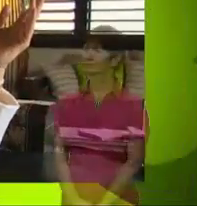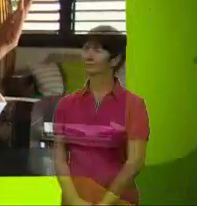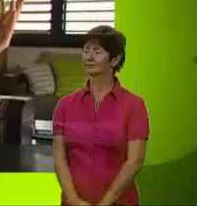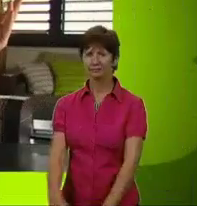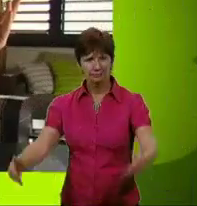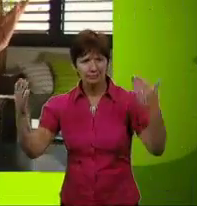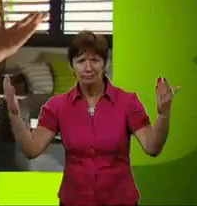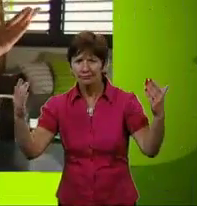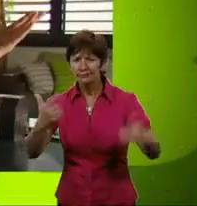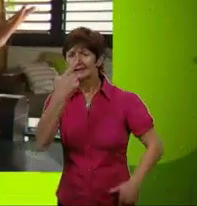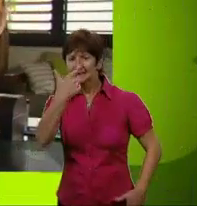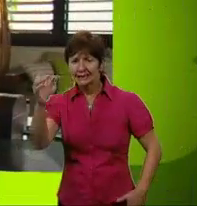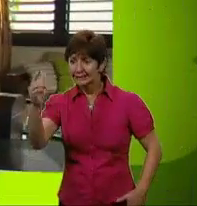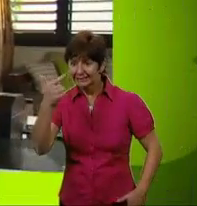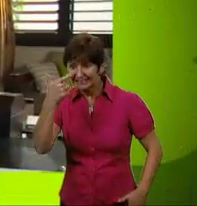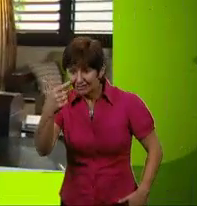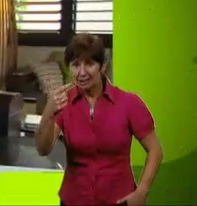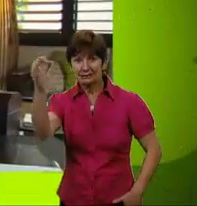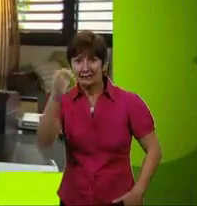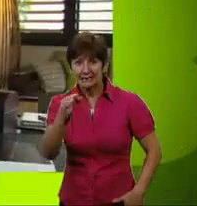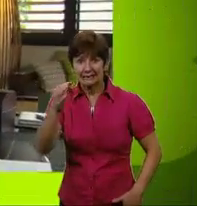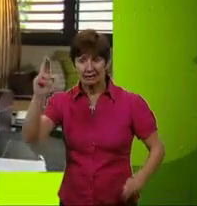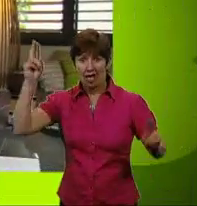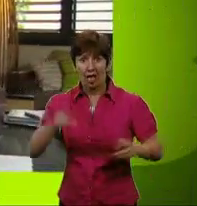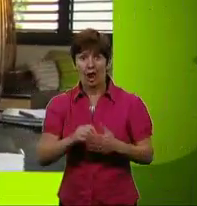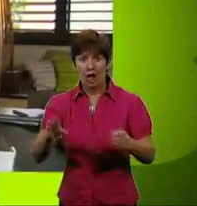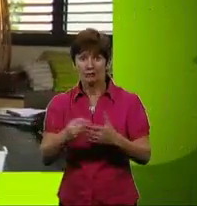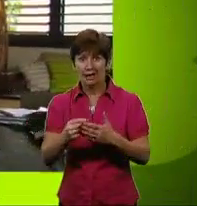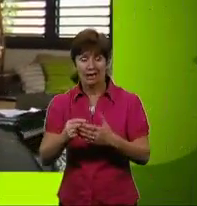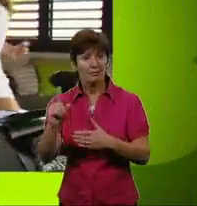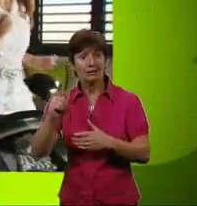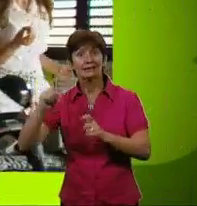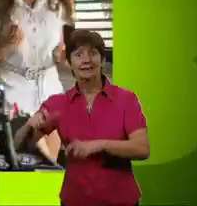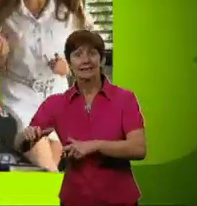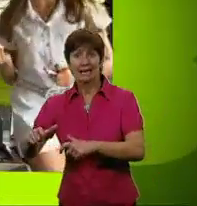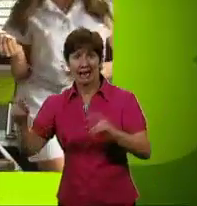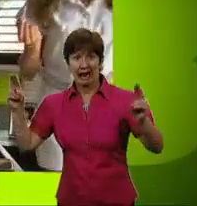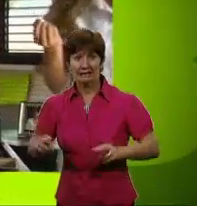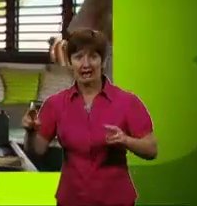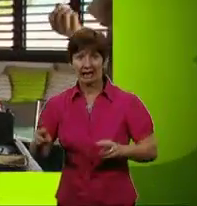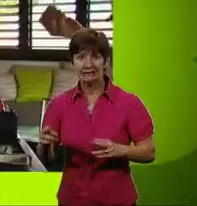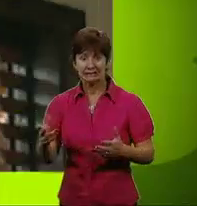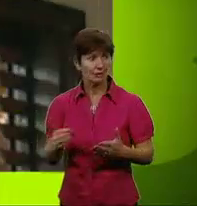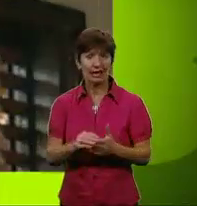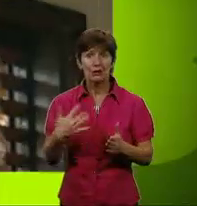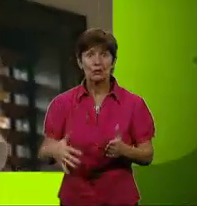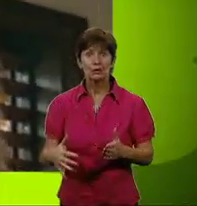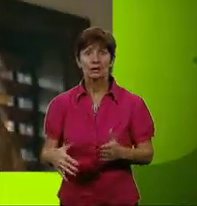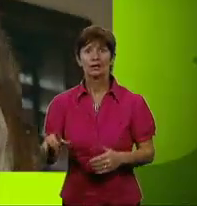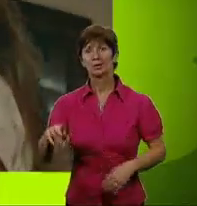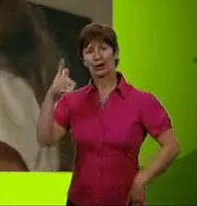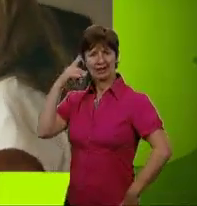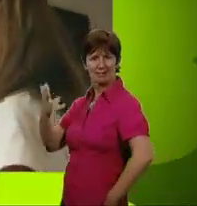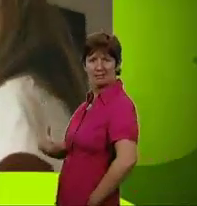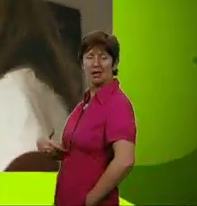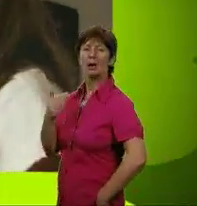Fall off, occupancy's down, cost are rising. What do you reckon, Mum? Peach Passion or Cherry Shiraz? You using my lipstick, Abby?